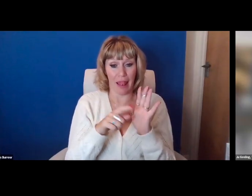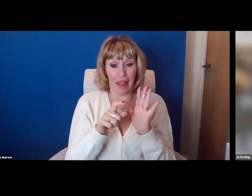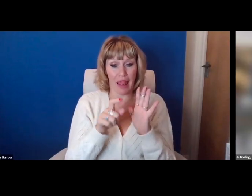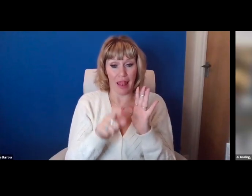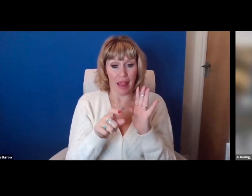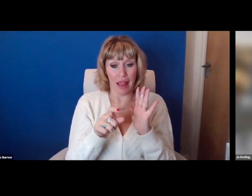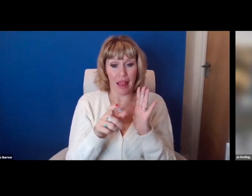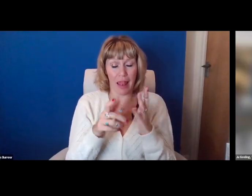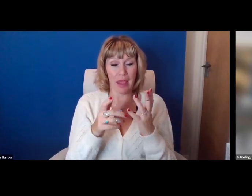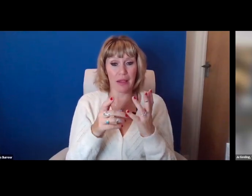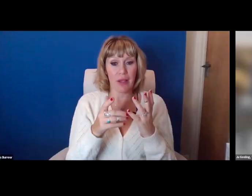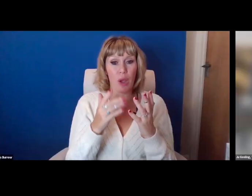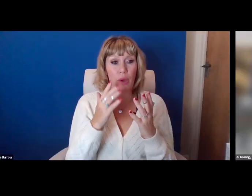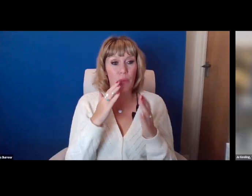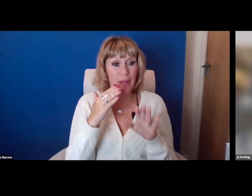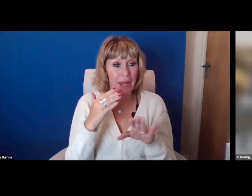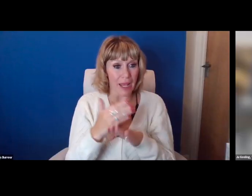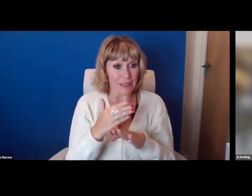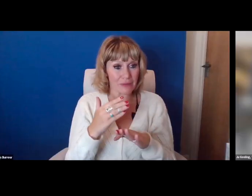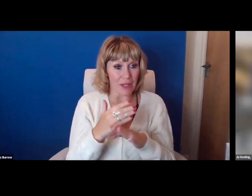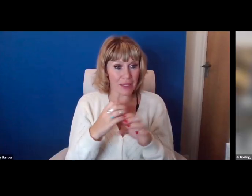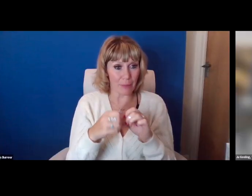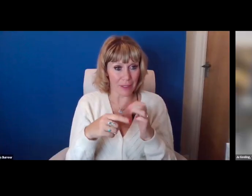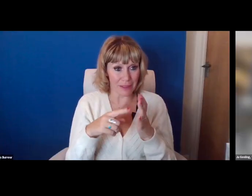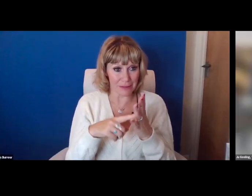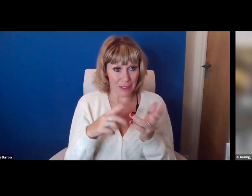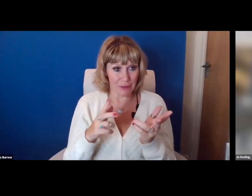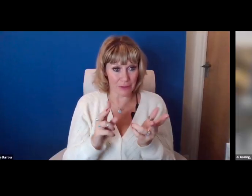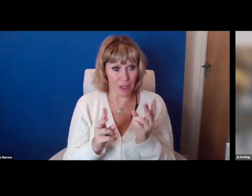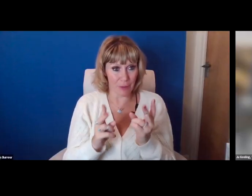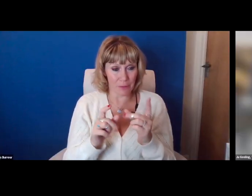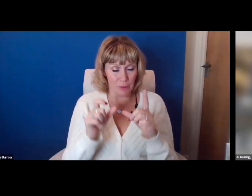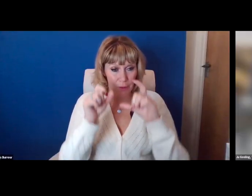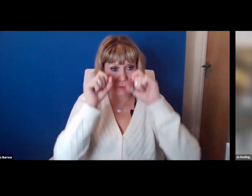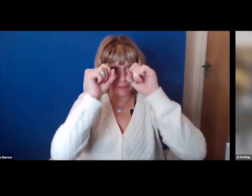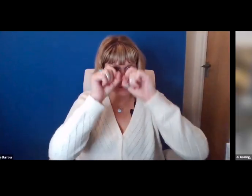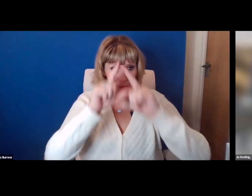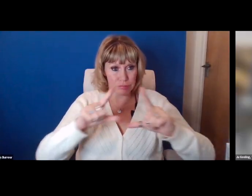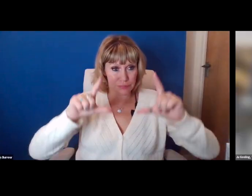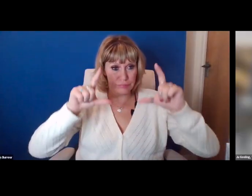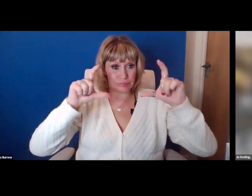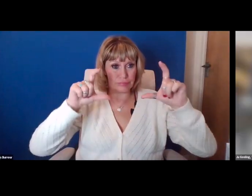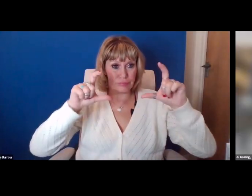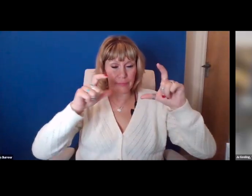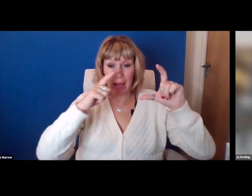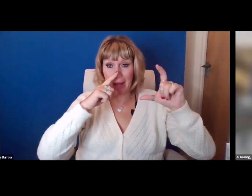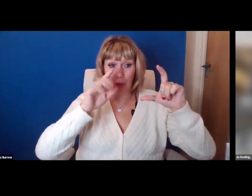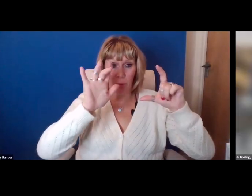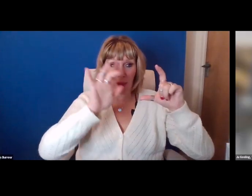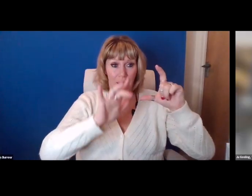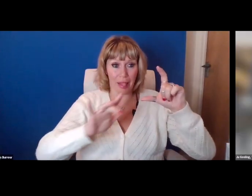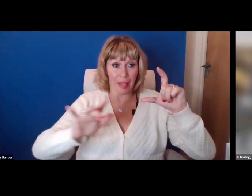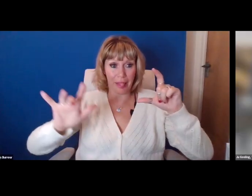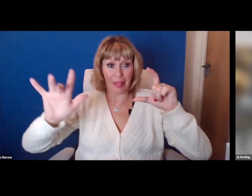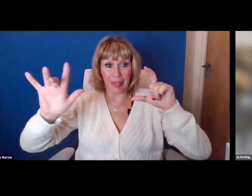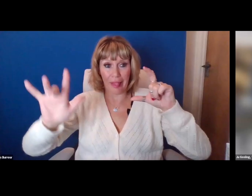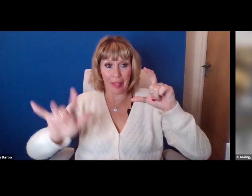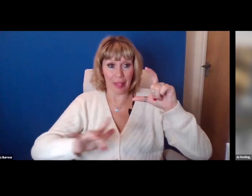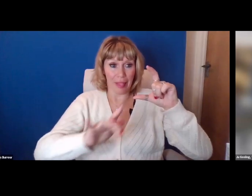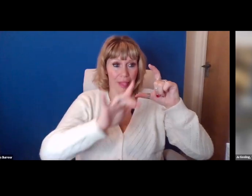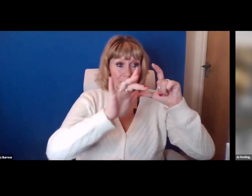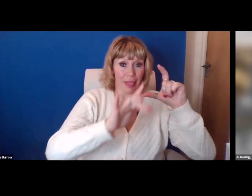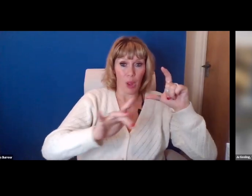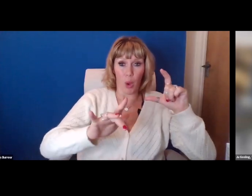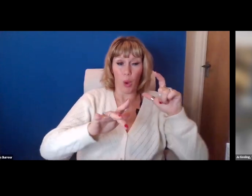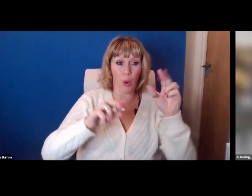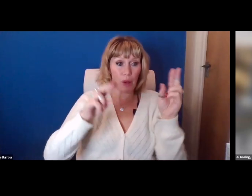But once activated, the British Sign Language window will appear and you can move the window around your screen, resize it